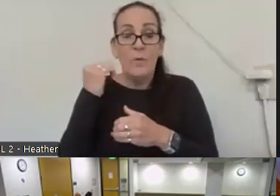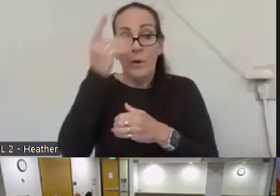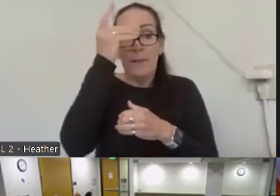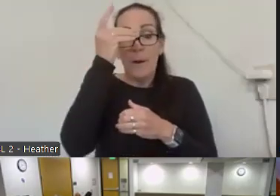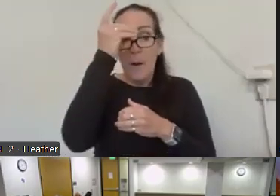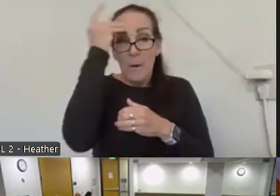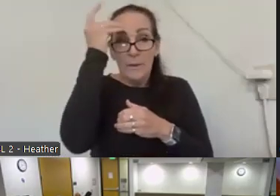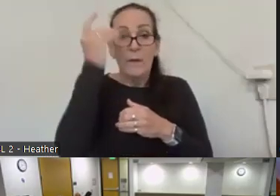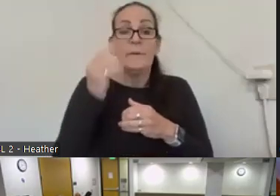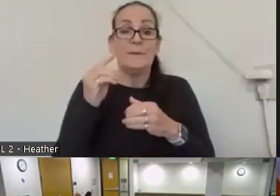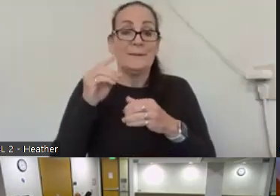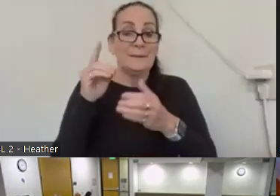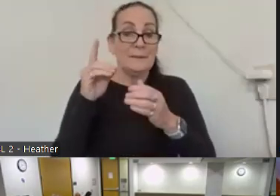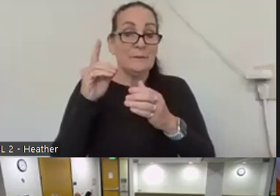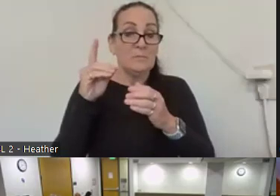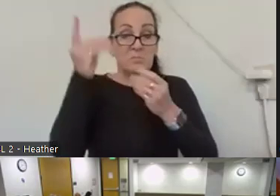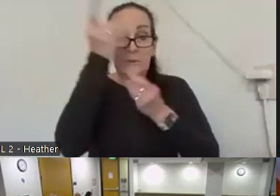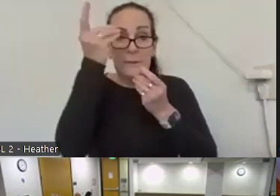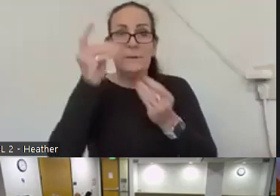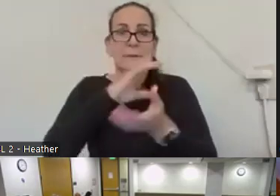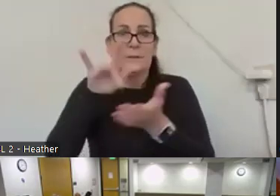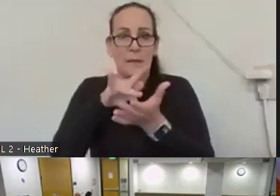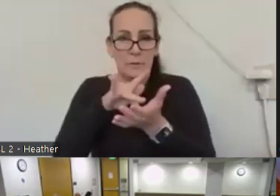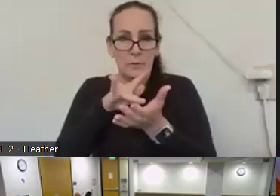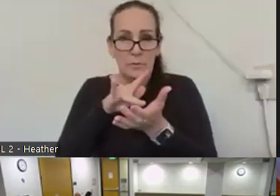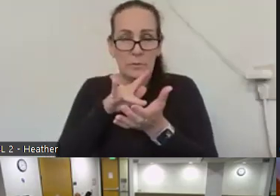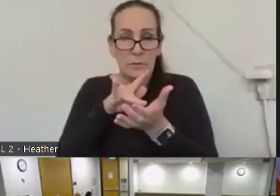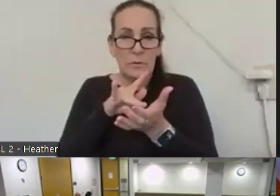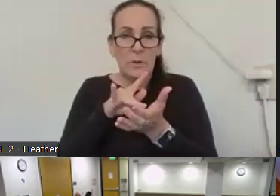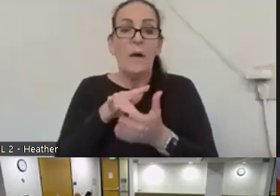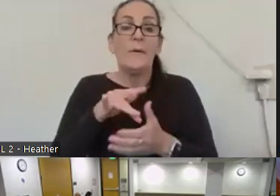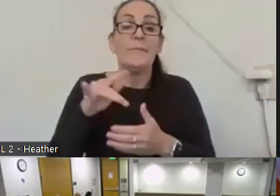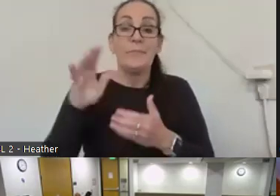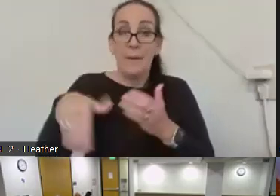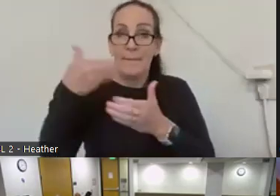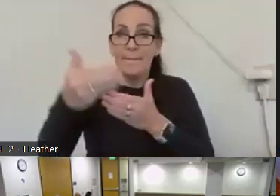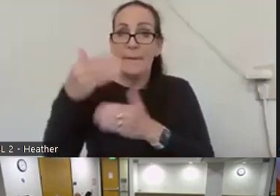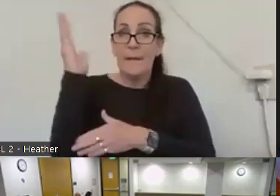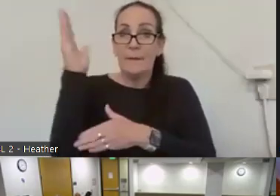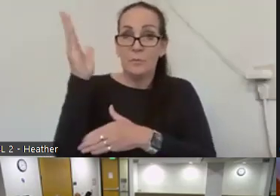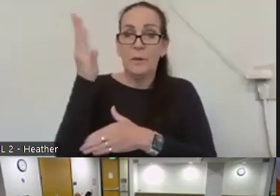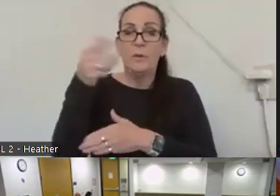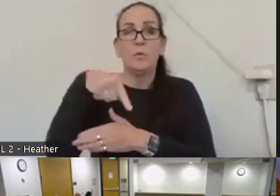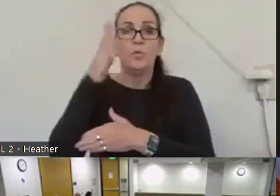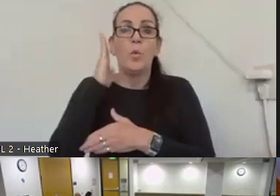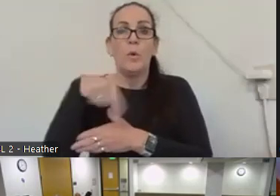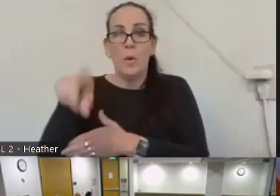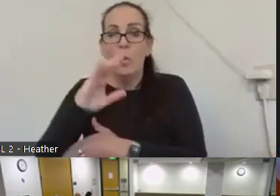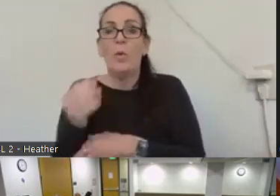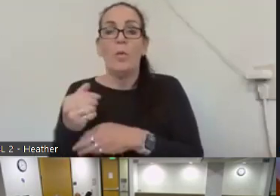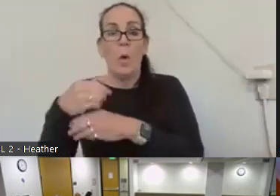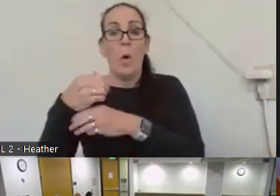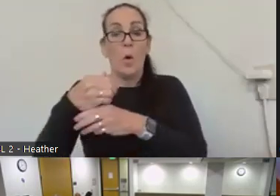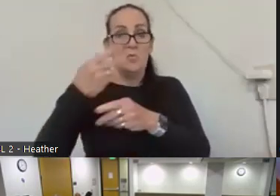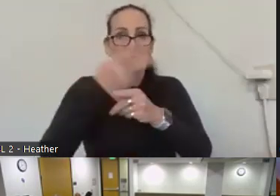caregiver agencies that will be on next, the next speakers, to try to see in what ways those